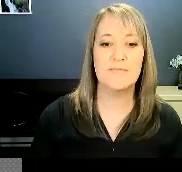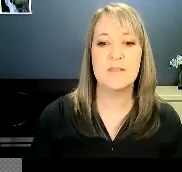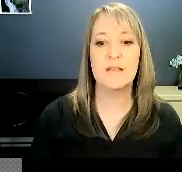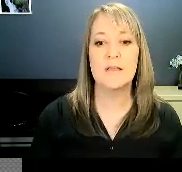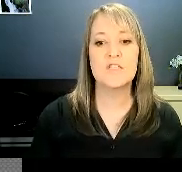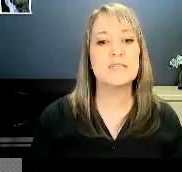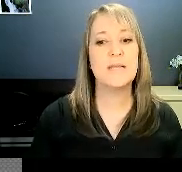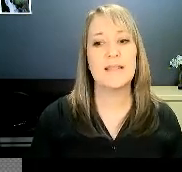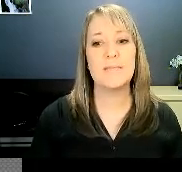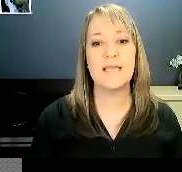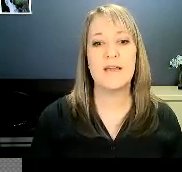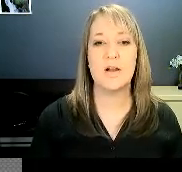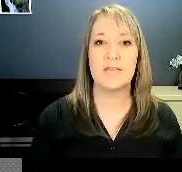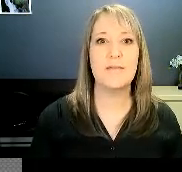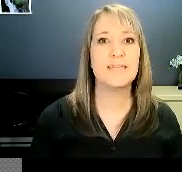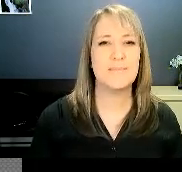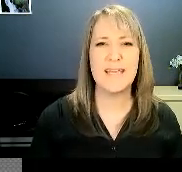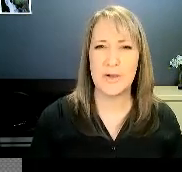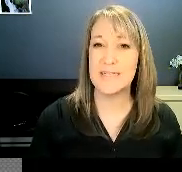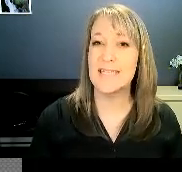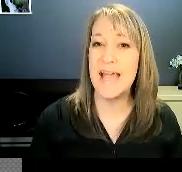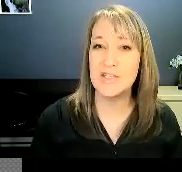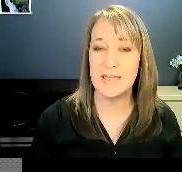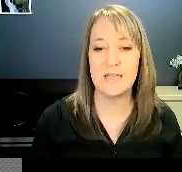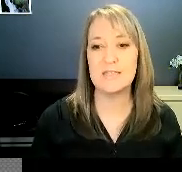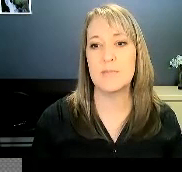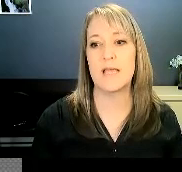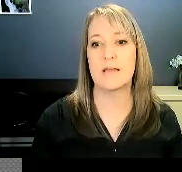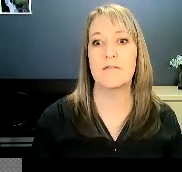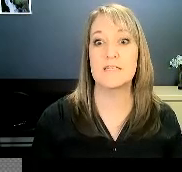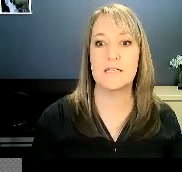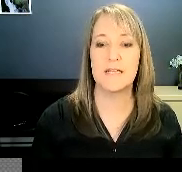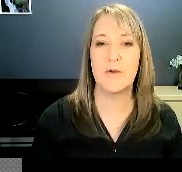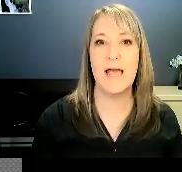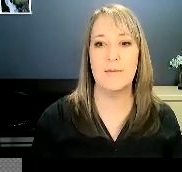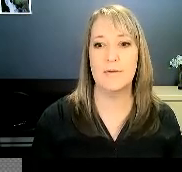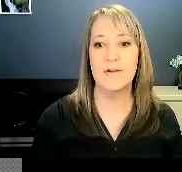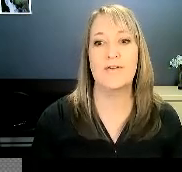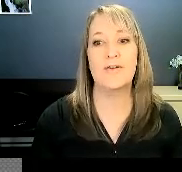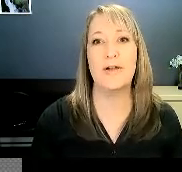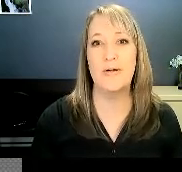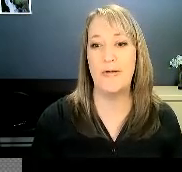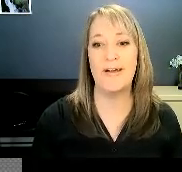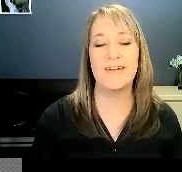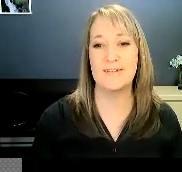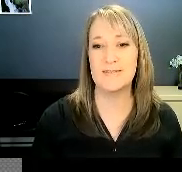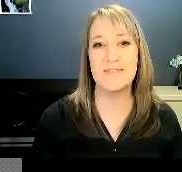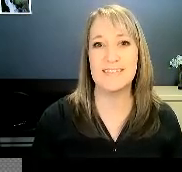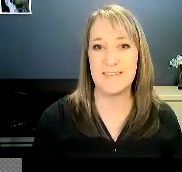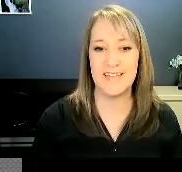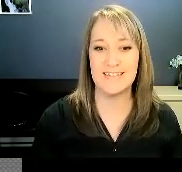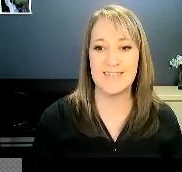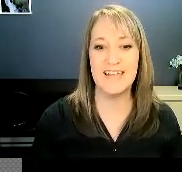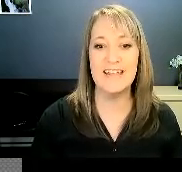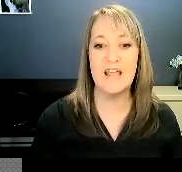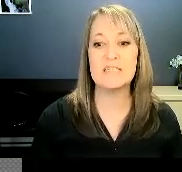stage. Just a minute, let me get her. That means let me get her attention. That doesn't mean like physically grab her or, some of these